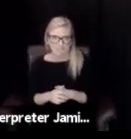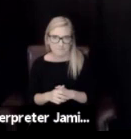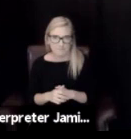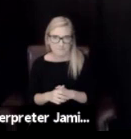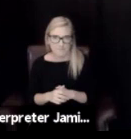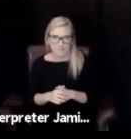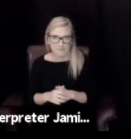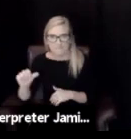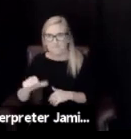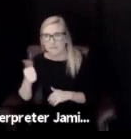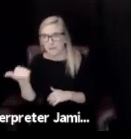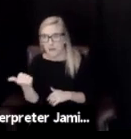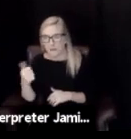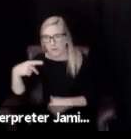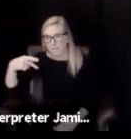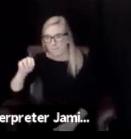Another poll.